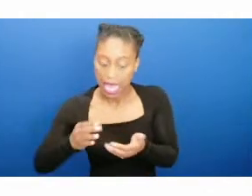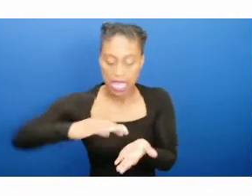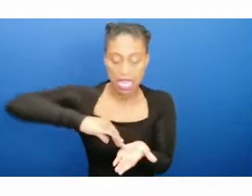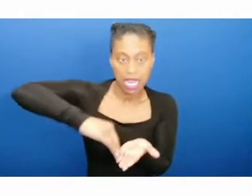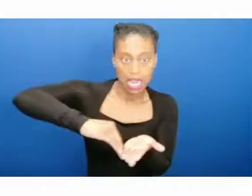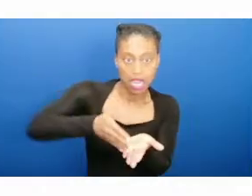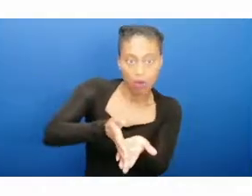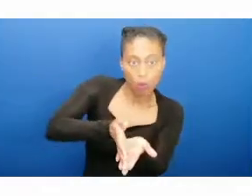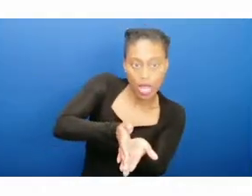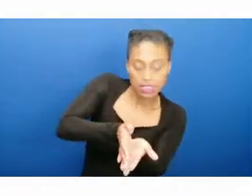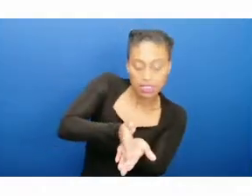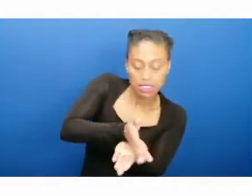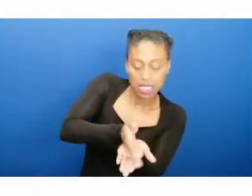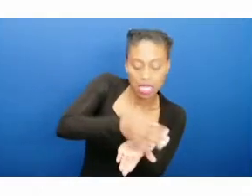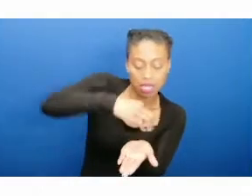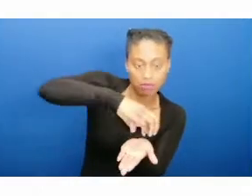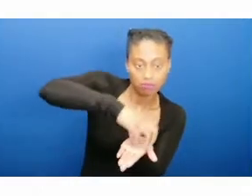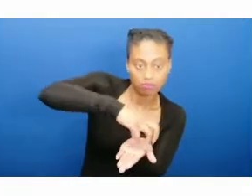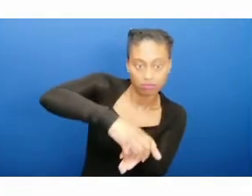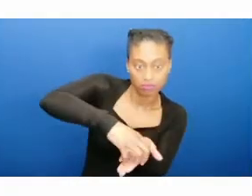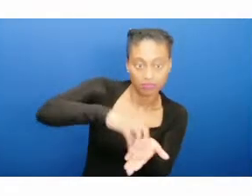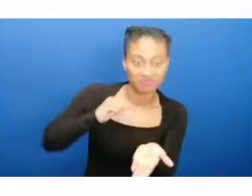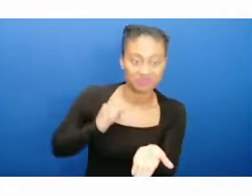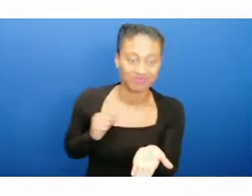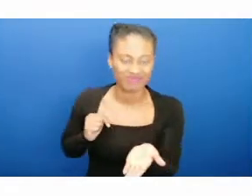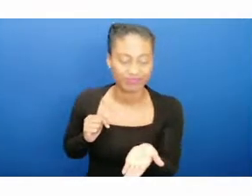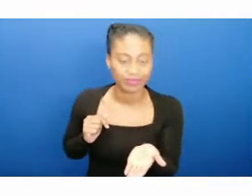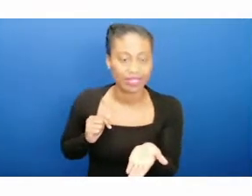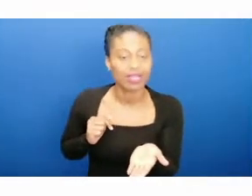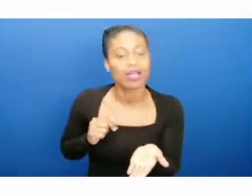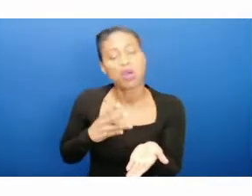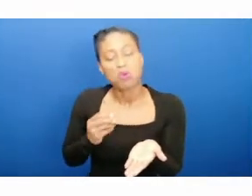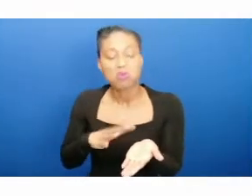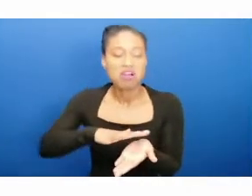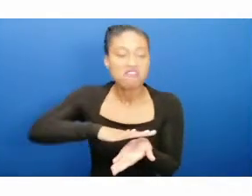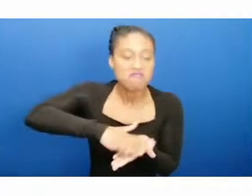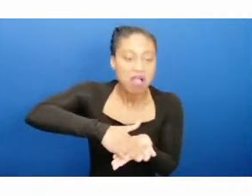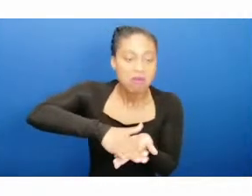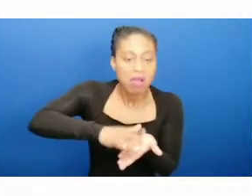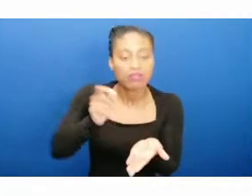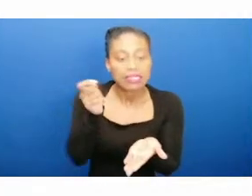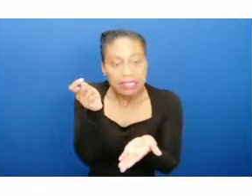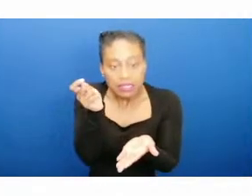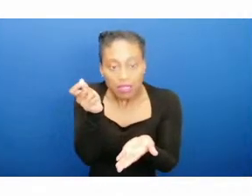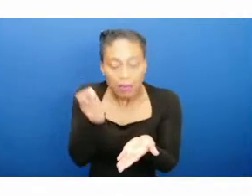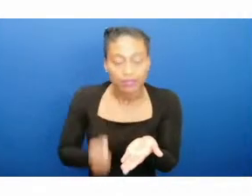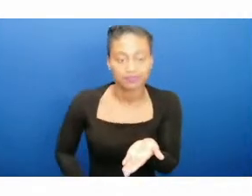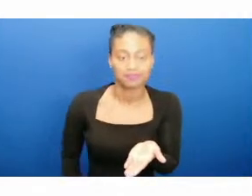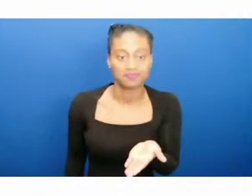tortilla. And then I'm just going to flatten that down.